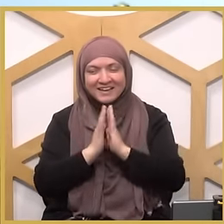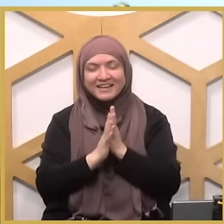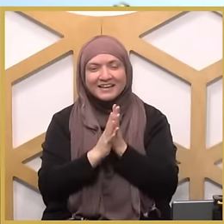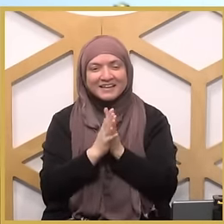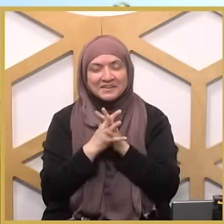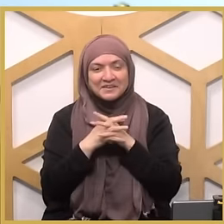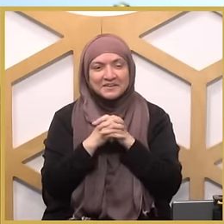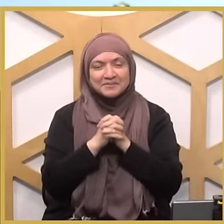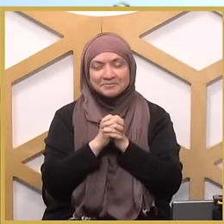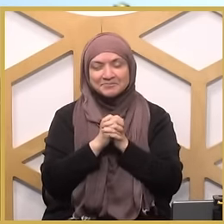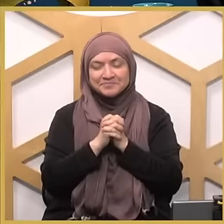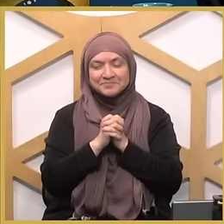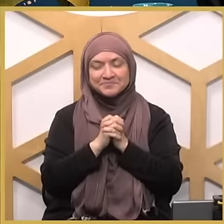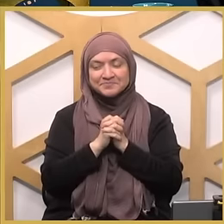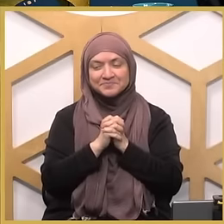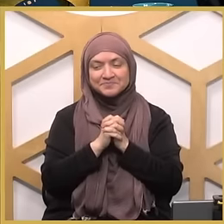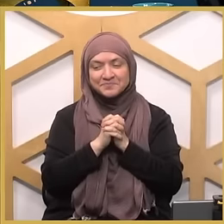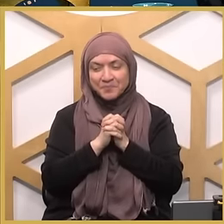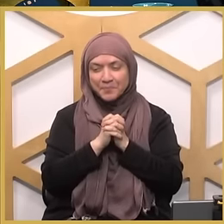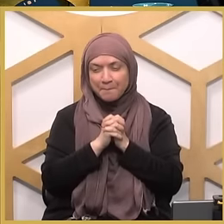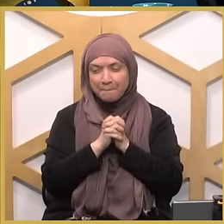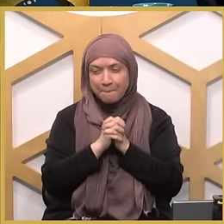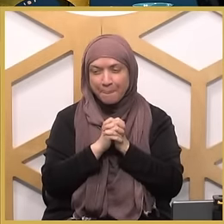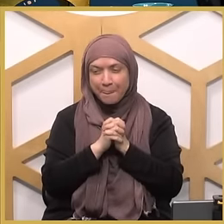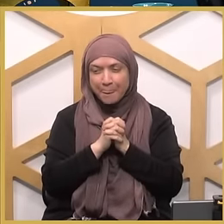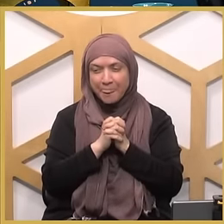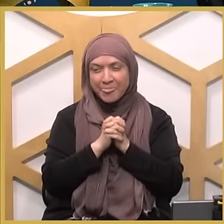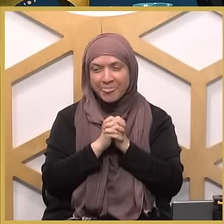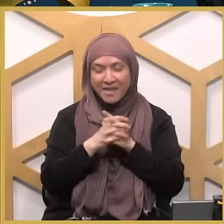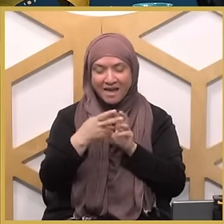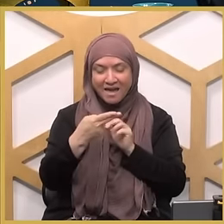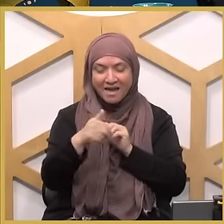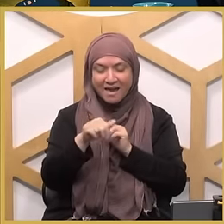main, Hassan, who's the main actor from Why Me? I think we killed him.